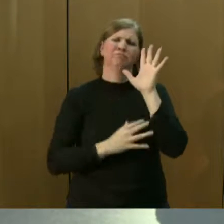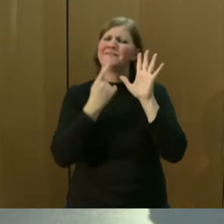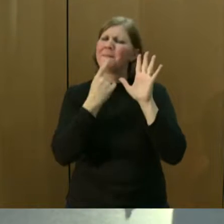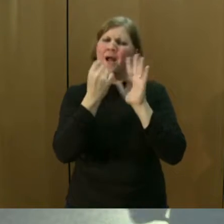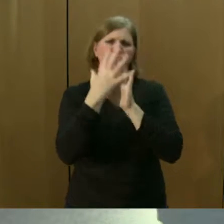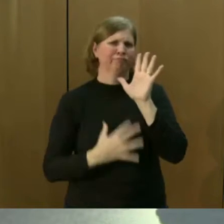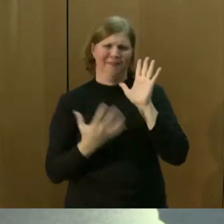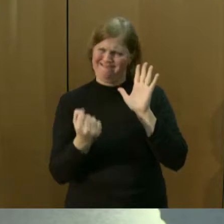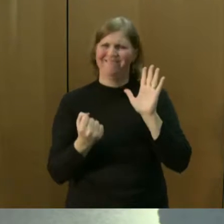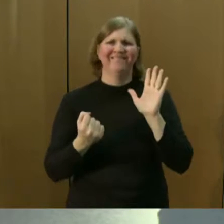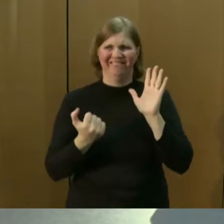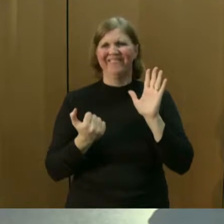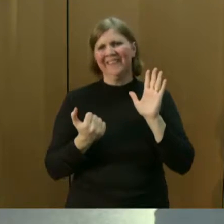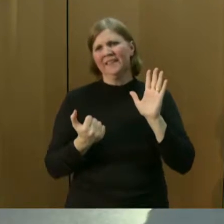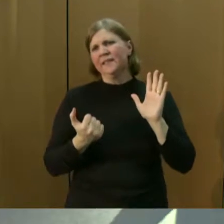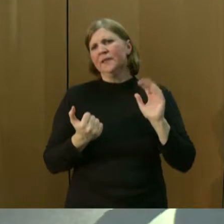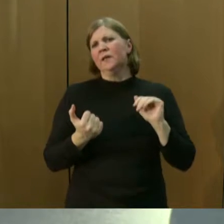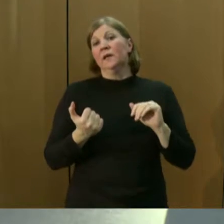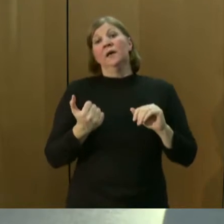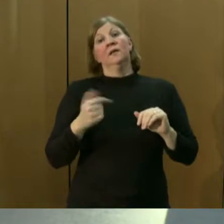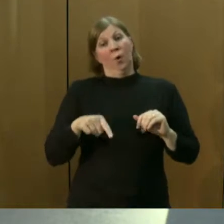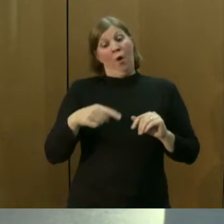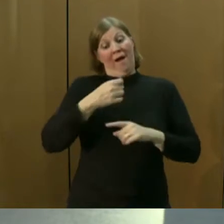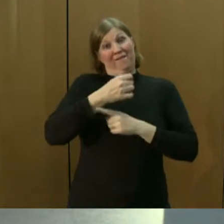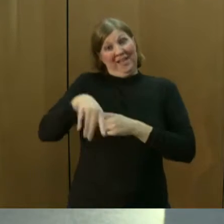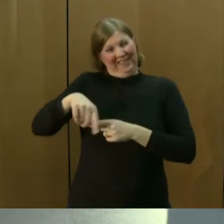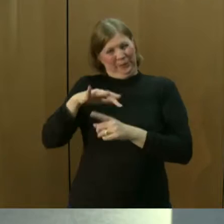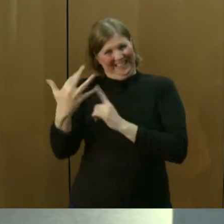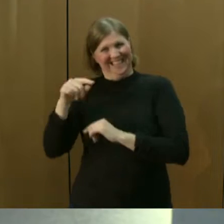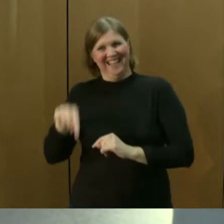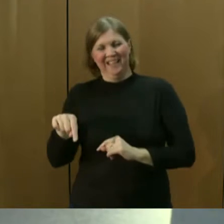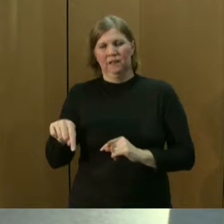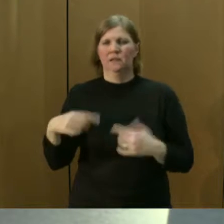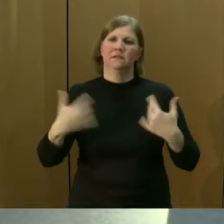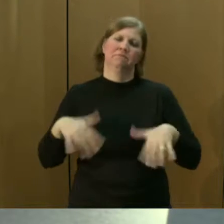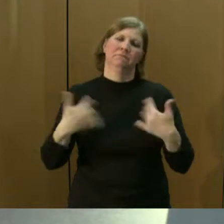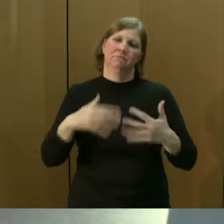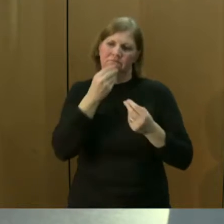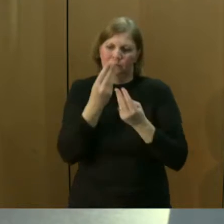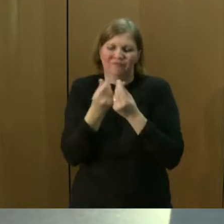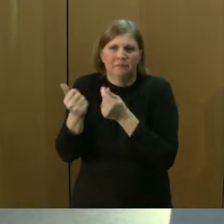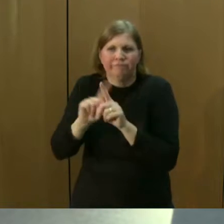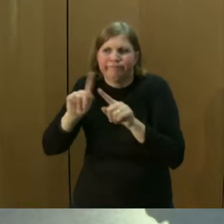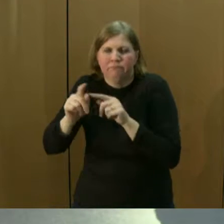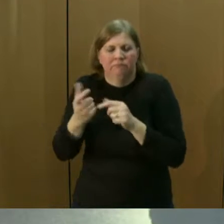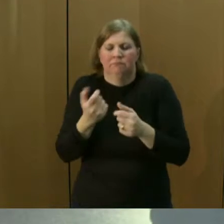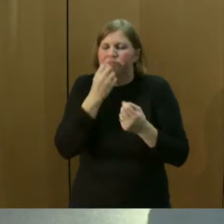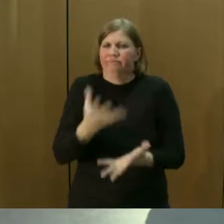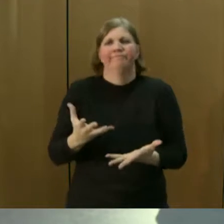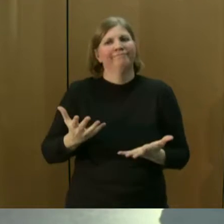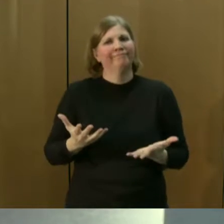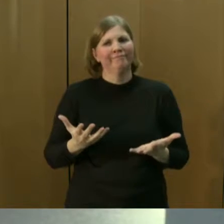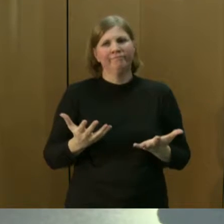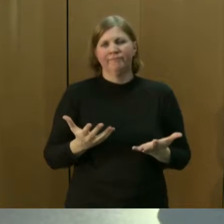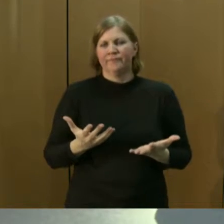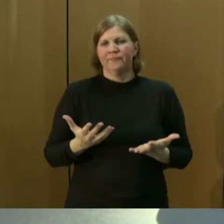massive resource within the Fringe Society. We are an impartial organisation. We will never say to you, this is where you should go. But what we will